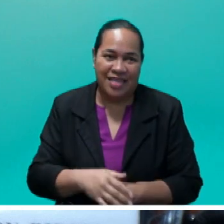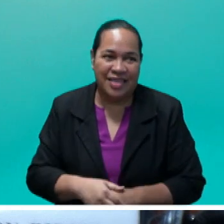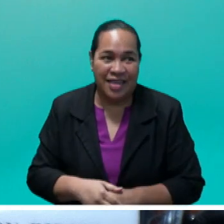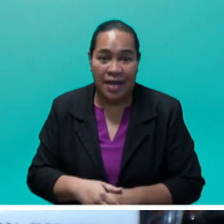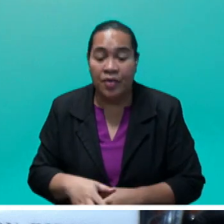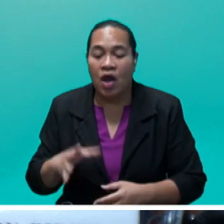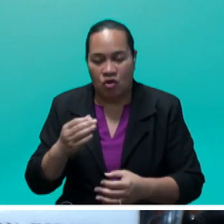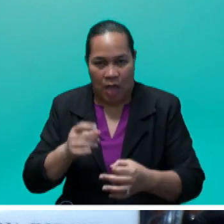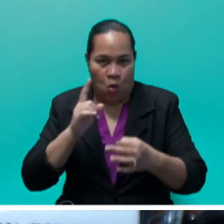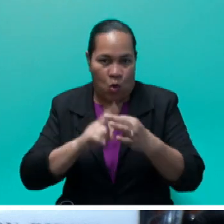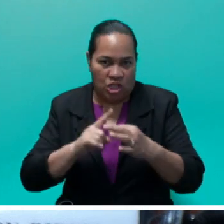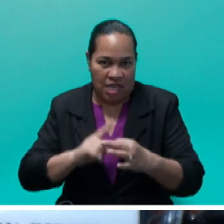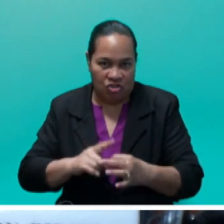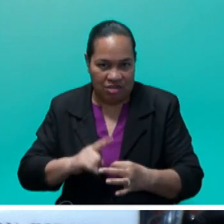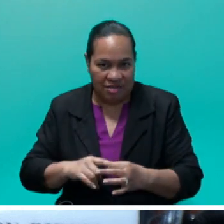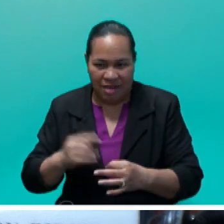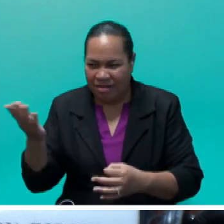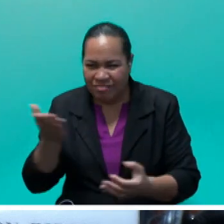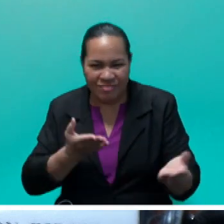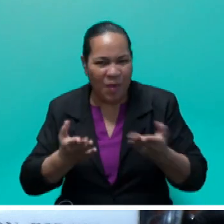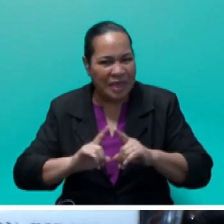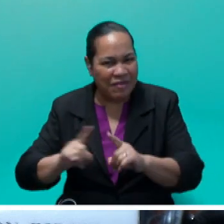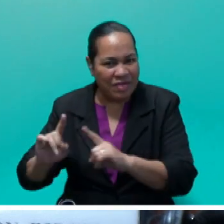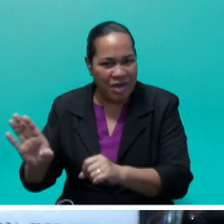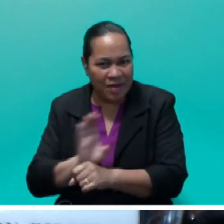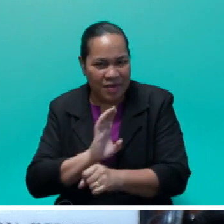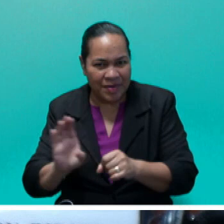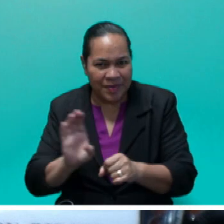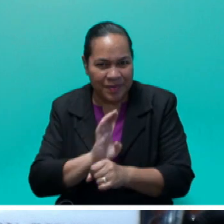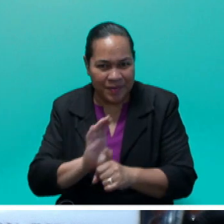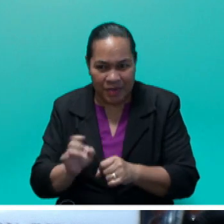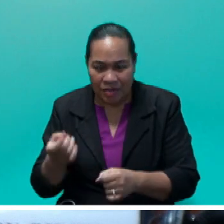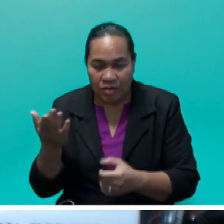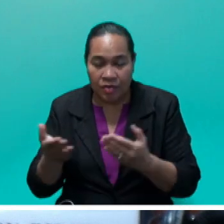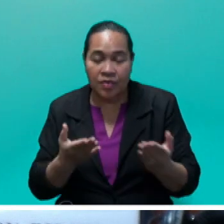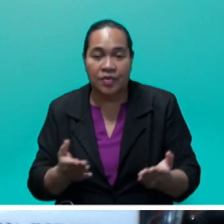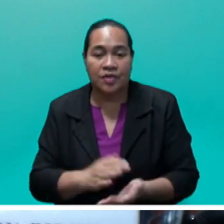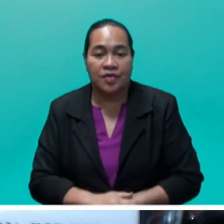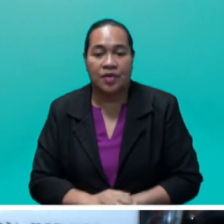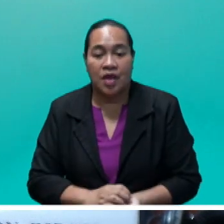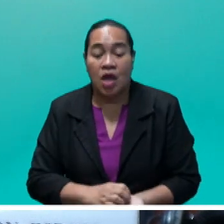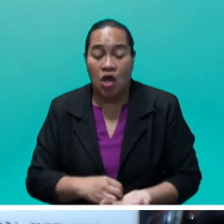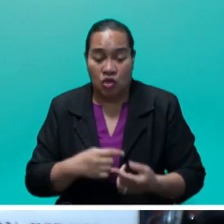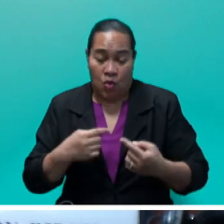getting quotations for the contractors to carry it out. And we have